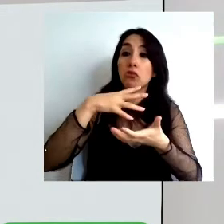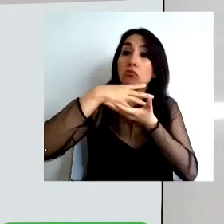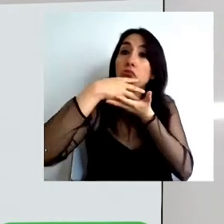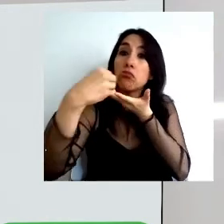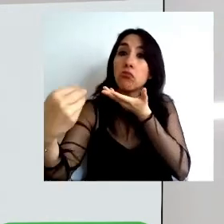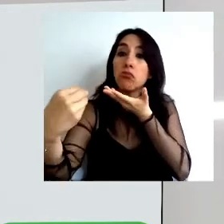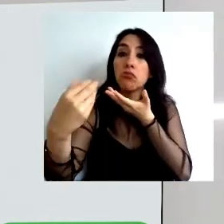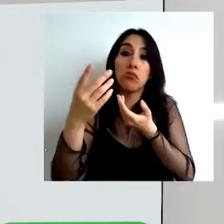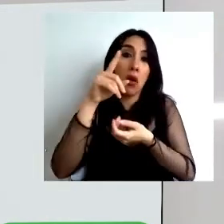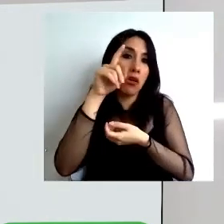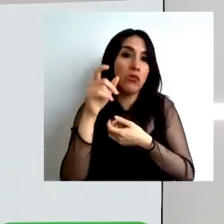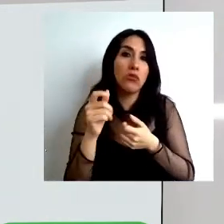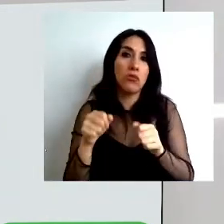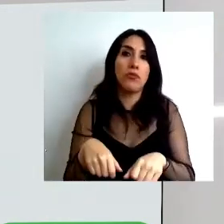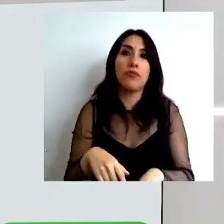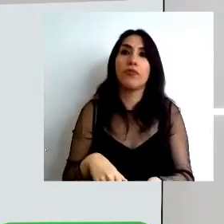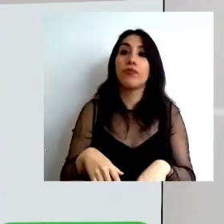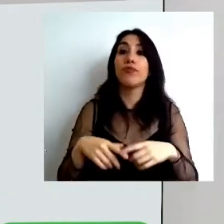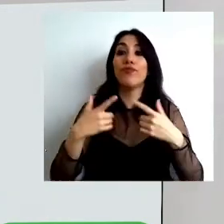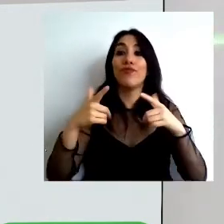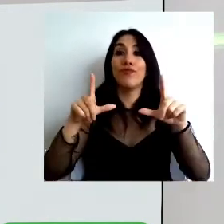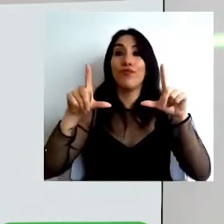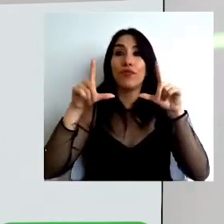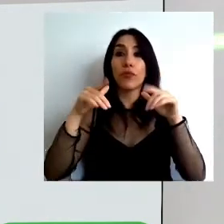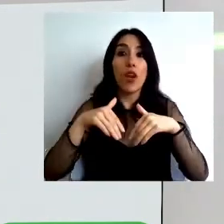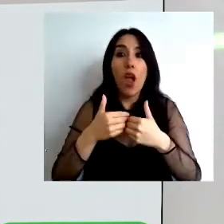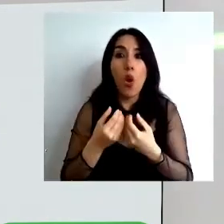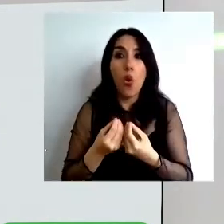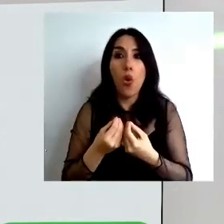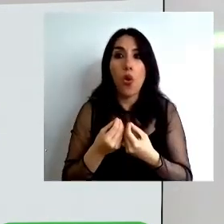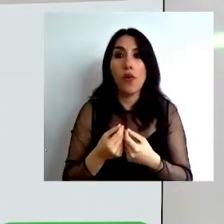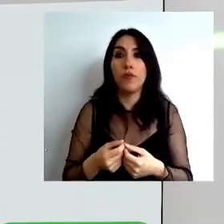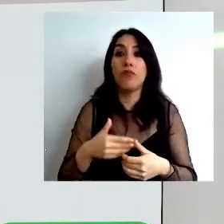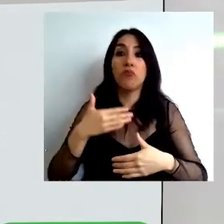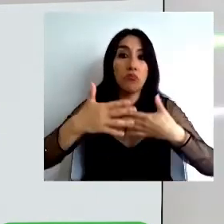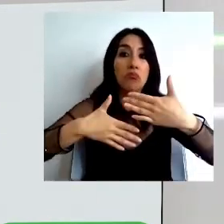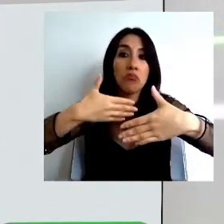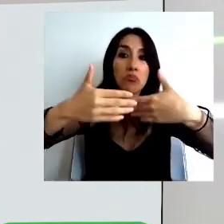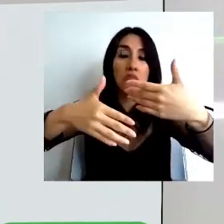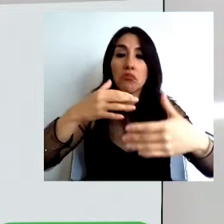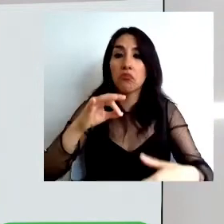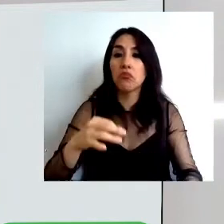a somehow sustainable, excuse me just a minute.